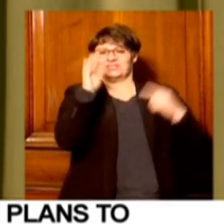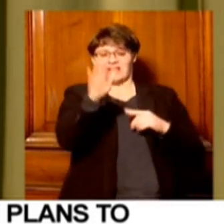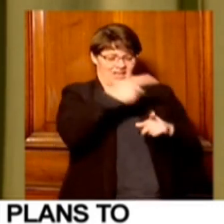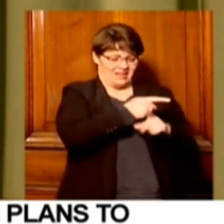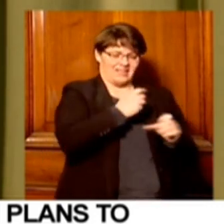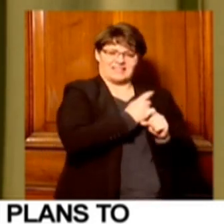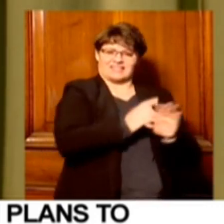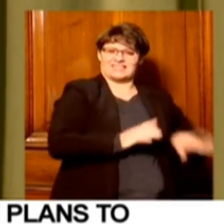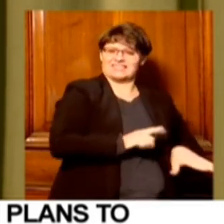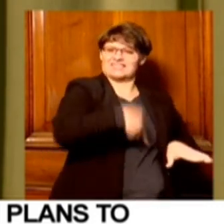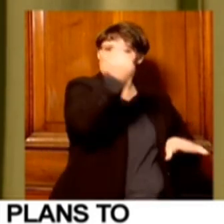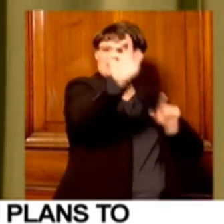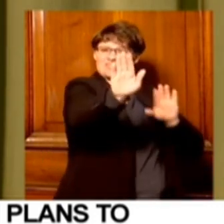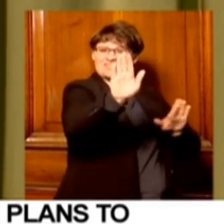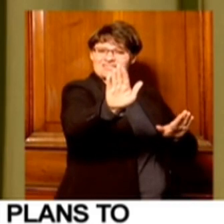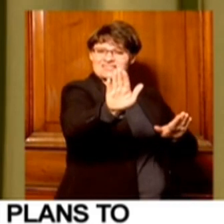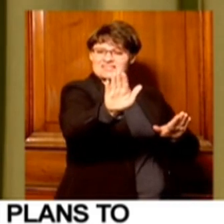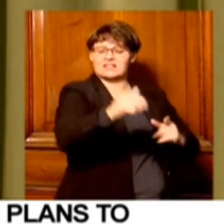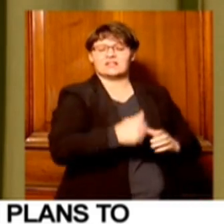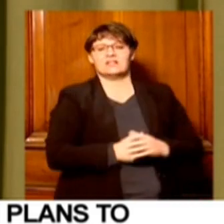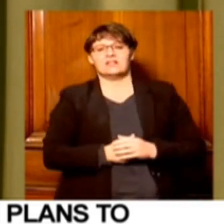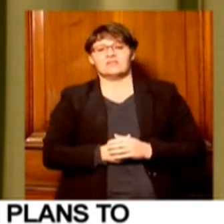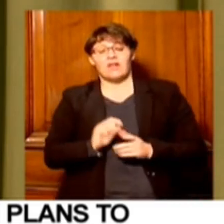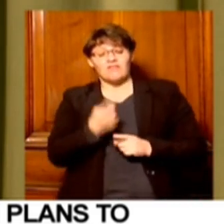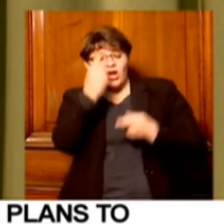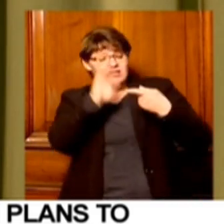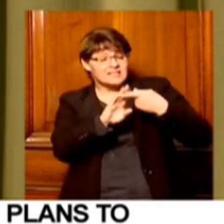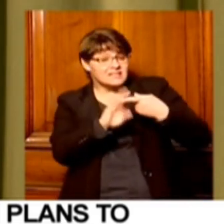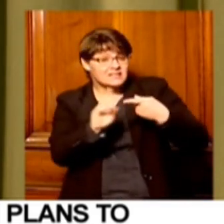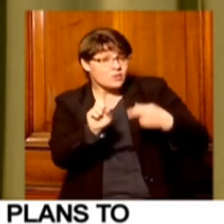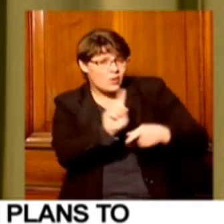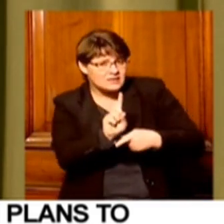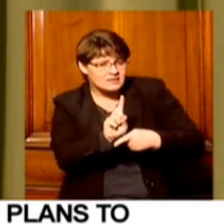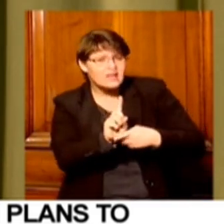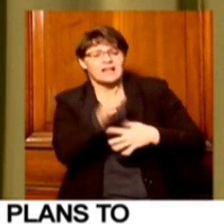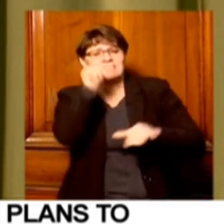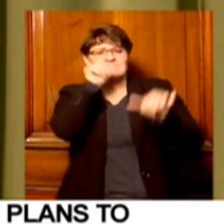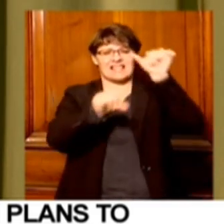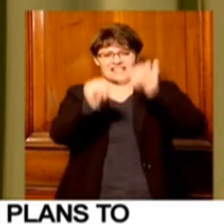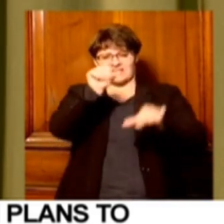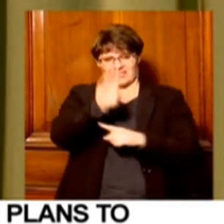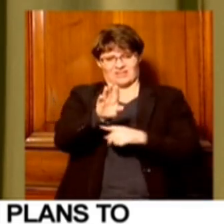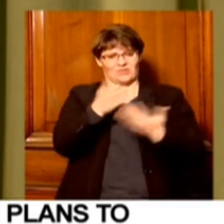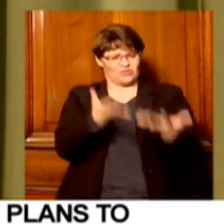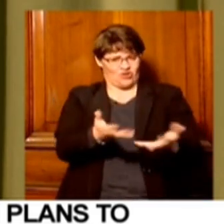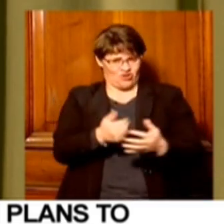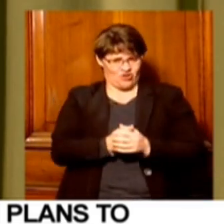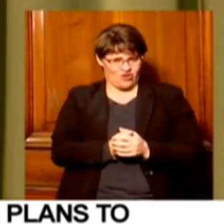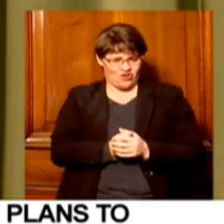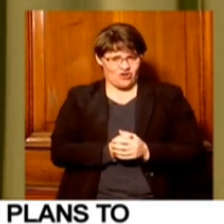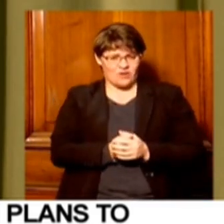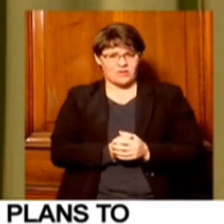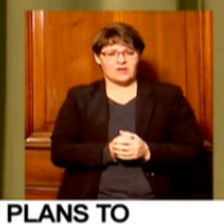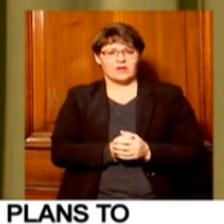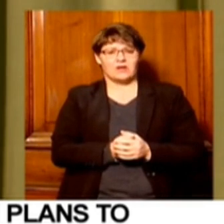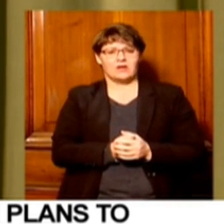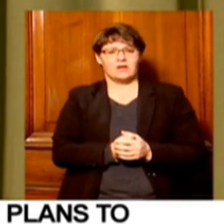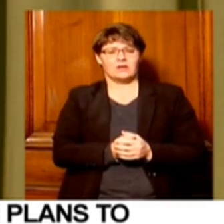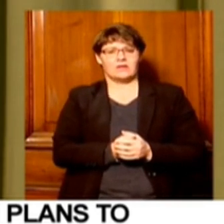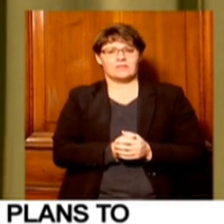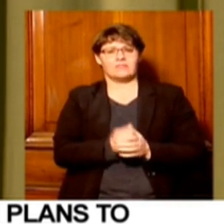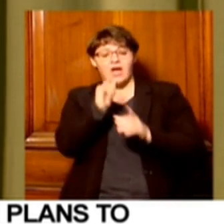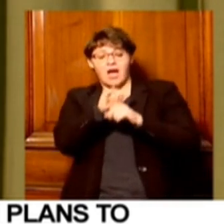loading. The first reason, and which is major, and is a scientific reason, it's the fact that